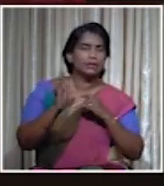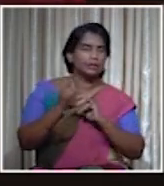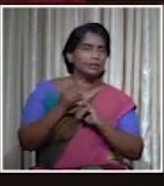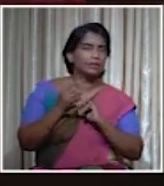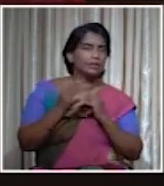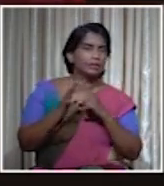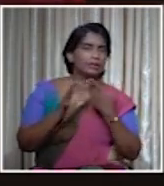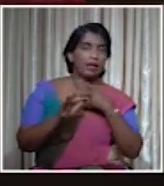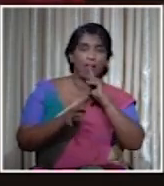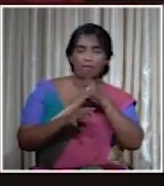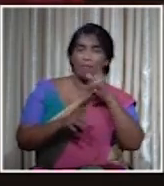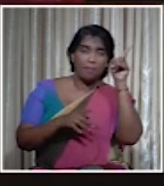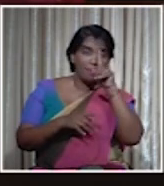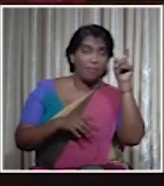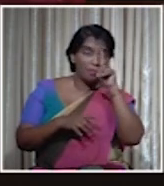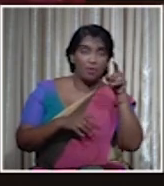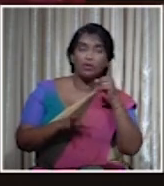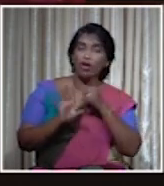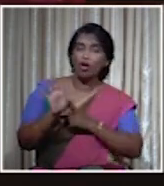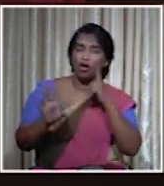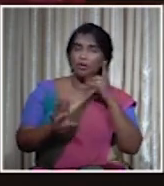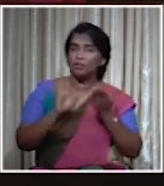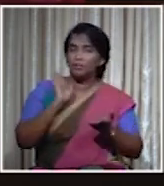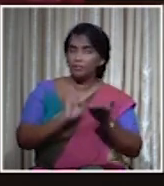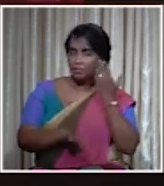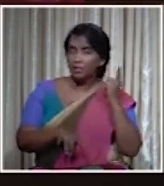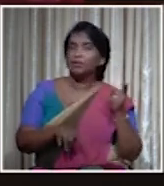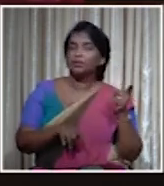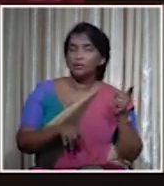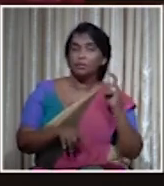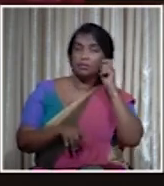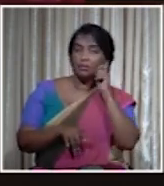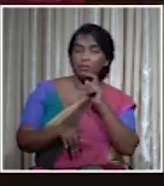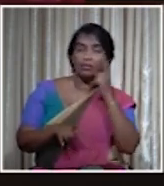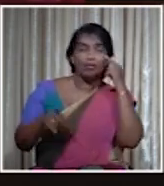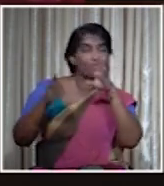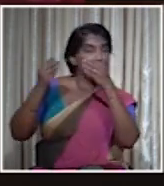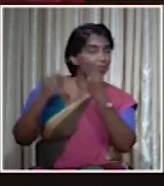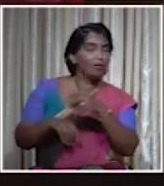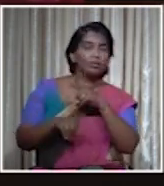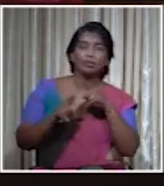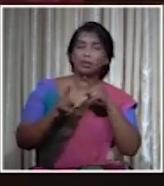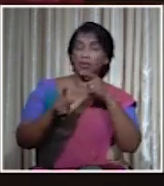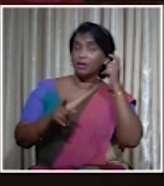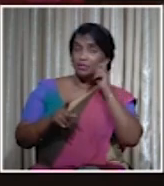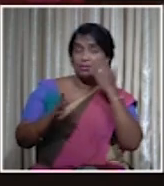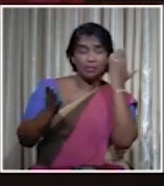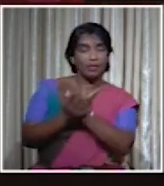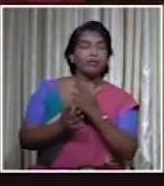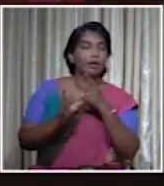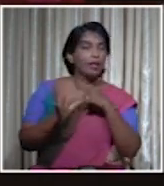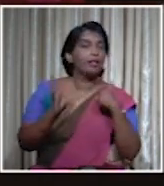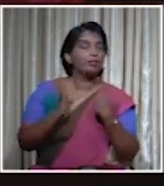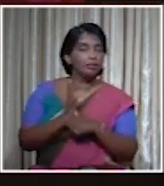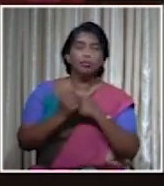months now, almost a year or more, under the PTA as well as the ICCPR, similar manner. Now, Attorney General has consented perhaps